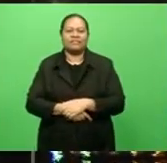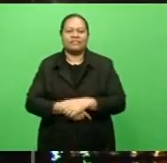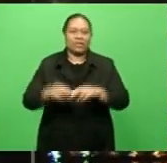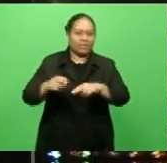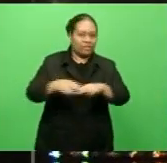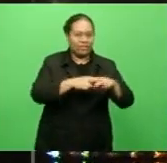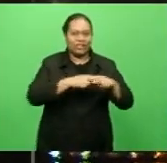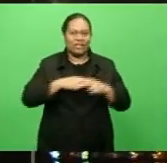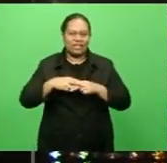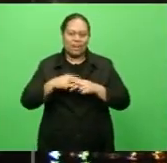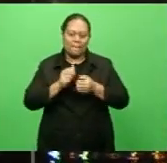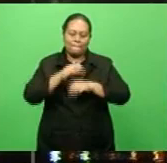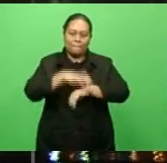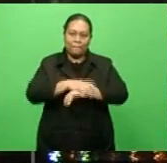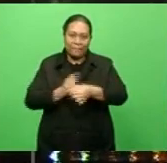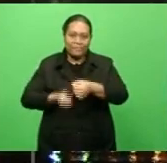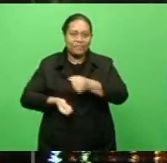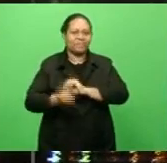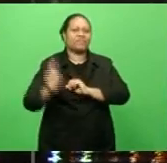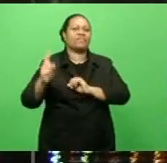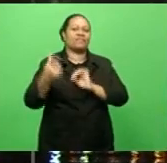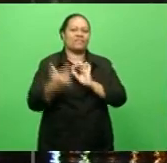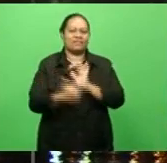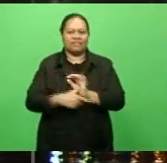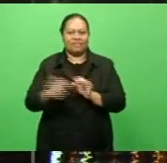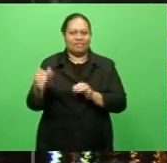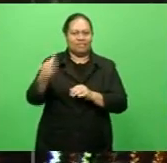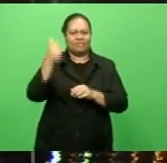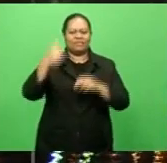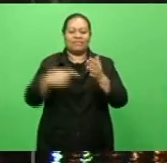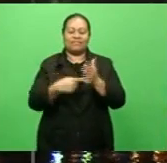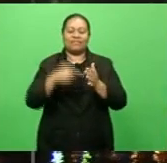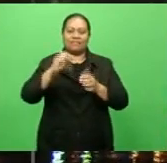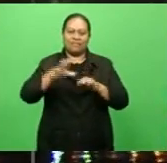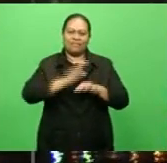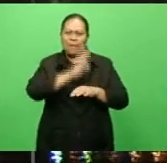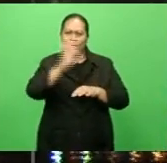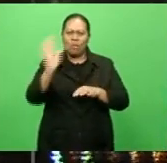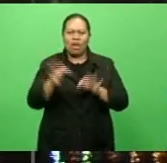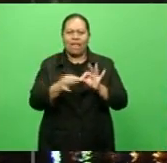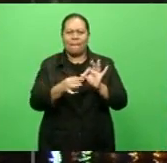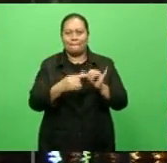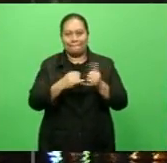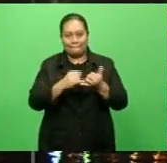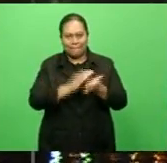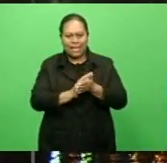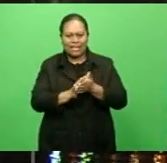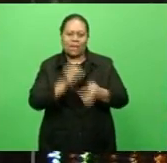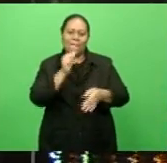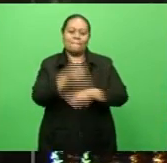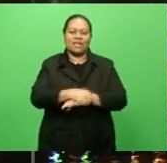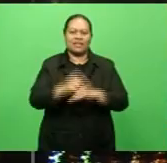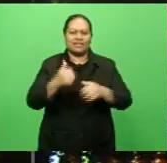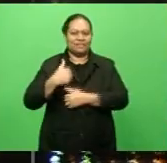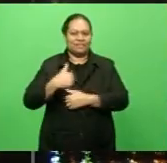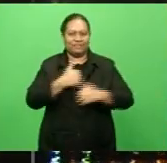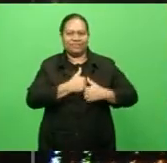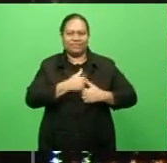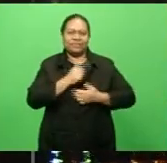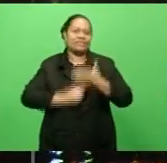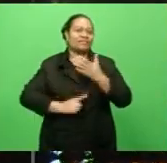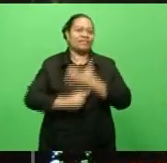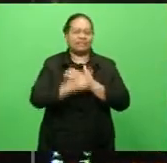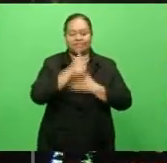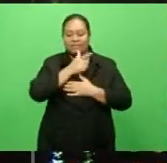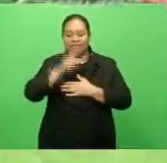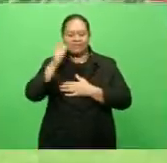police cricket team is the first winners of the T10 Bulla Bash League final after beating Army in the final by 12 runs at Alba Park in